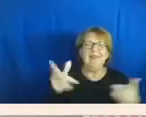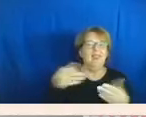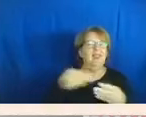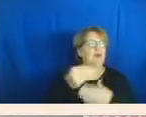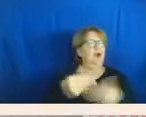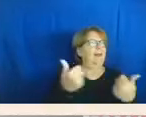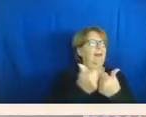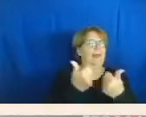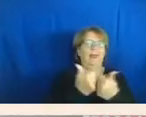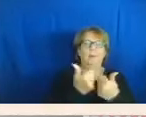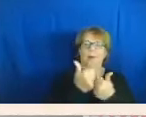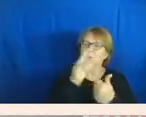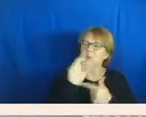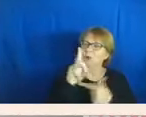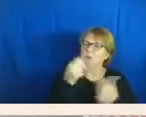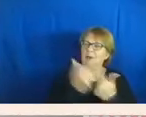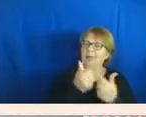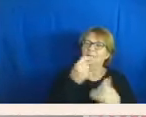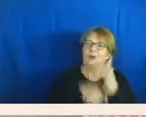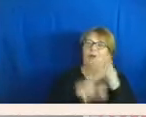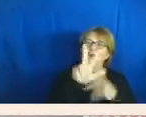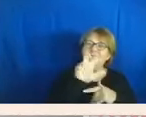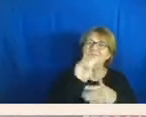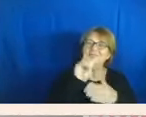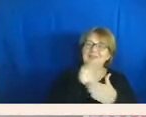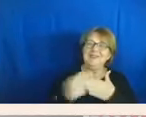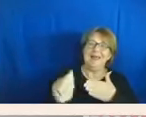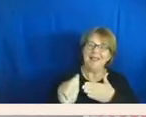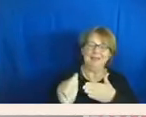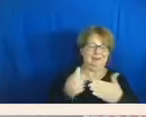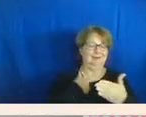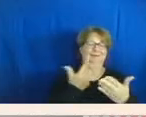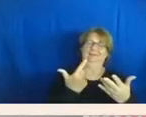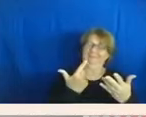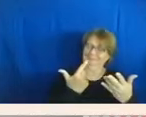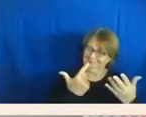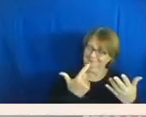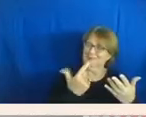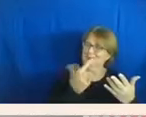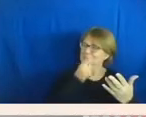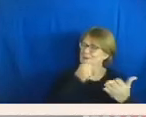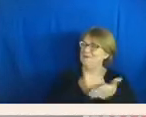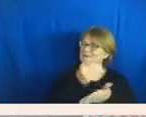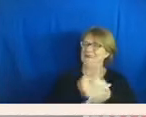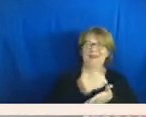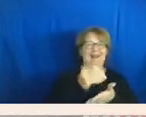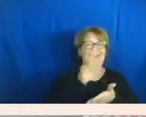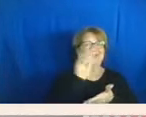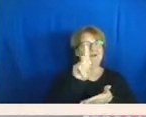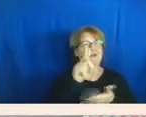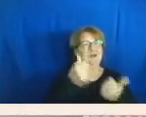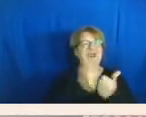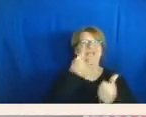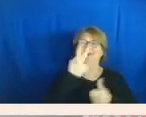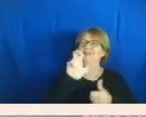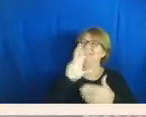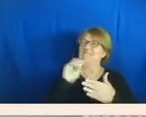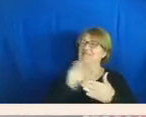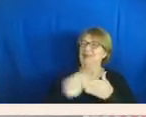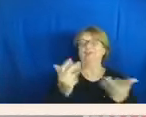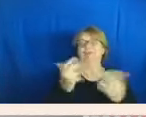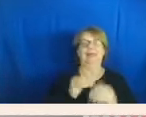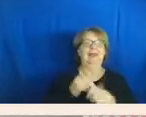game and it cost $350. I was like, who pays $350 for a board game? But so yeah, they believed me pretty